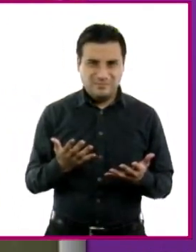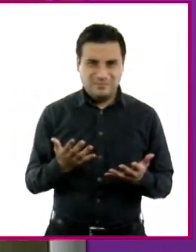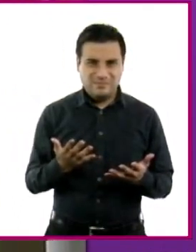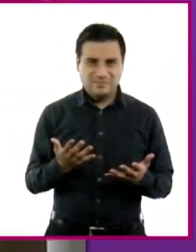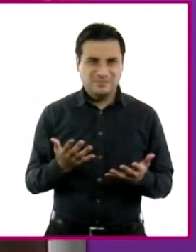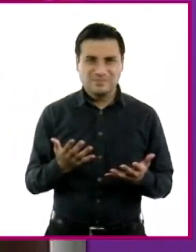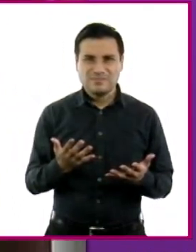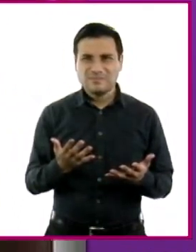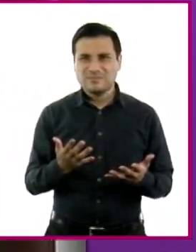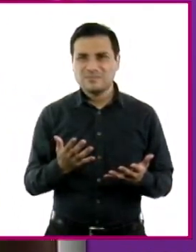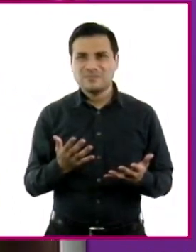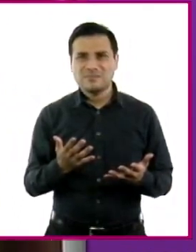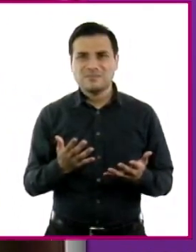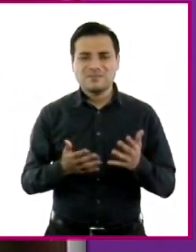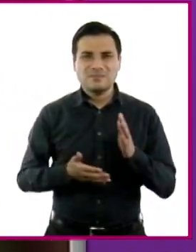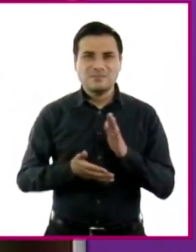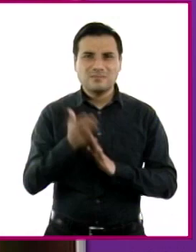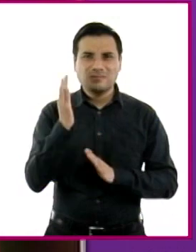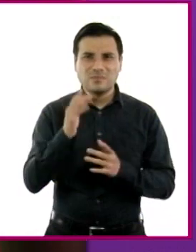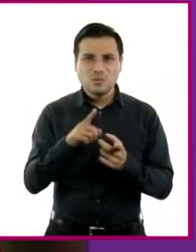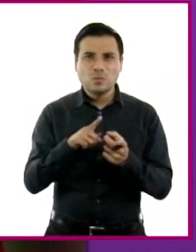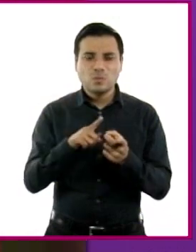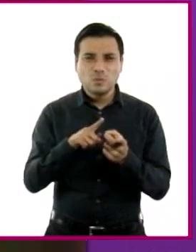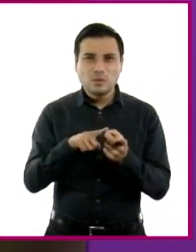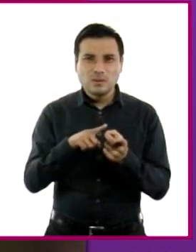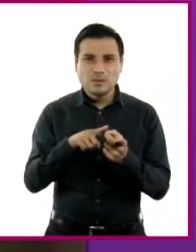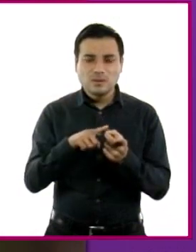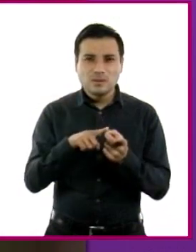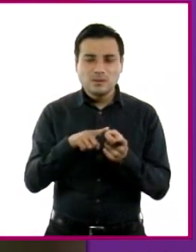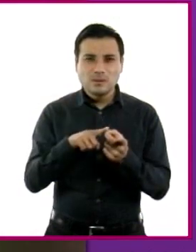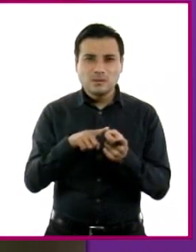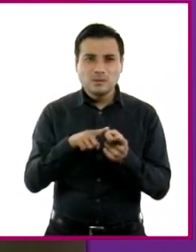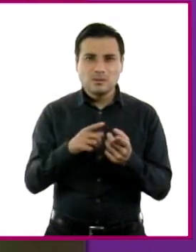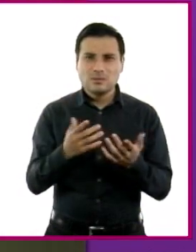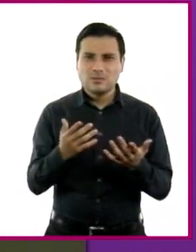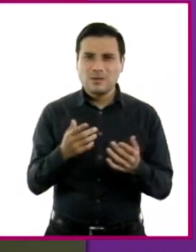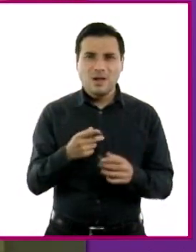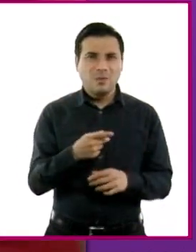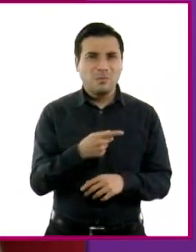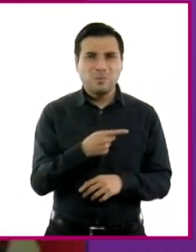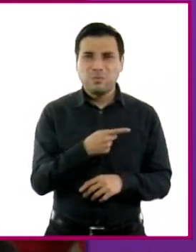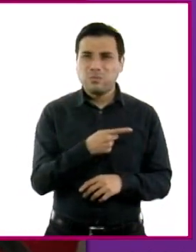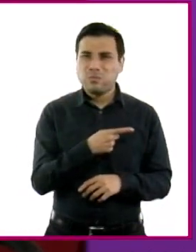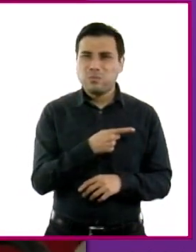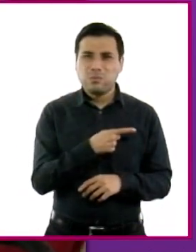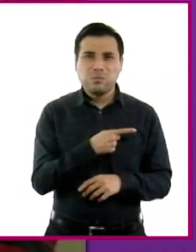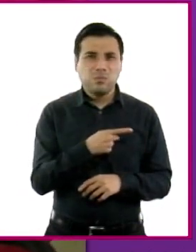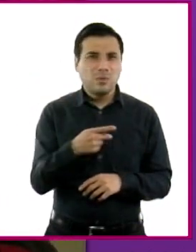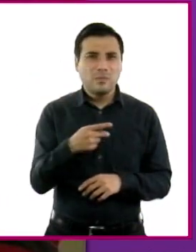Mr. Oh my Toot? God. Oh! Poor Mr. Toot. Oh!